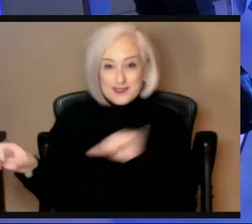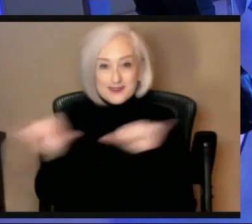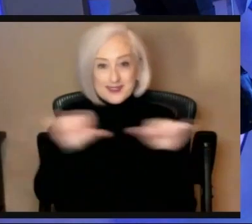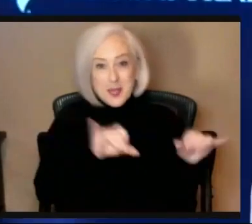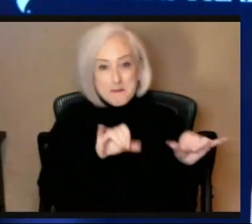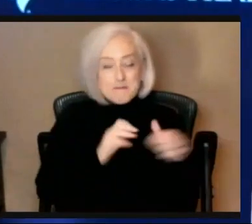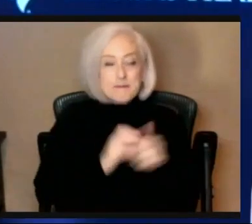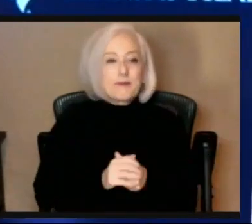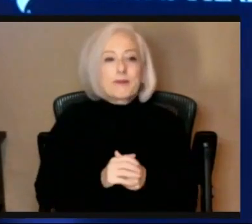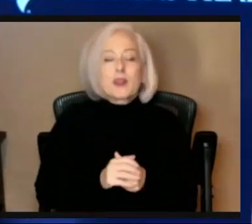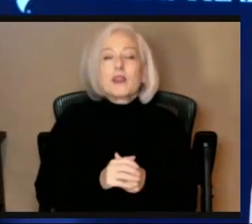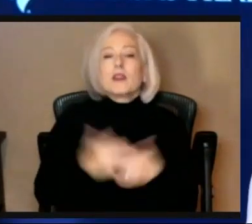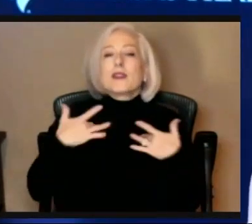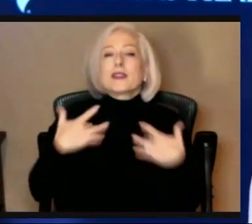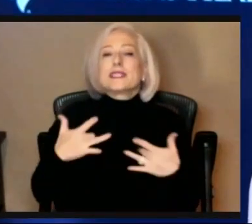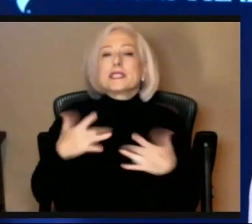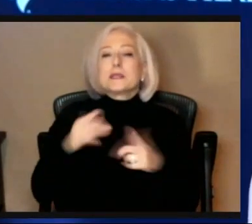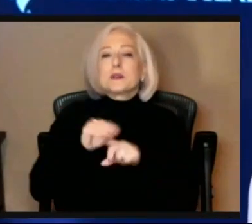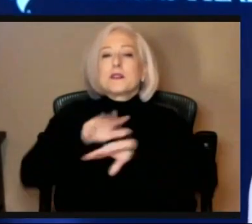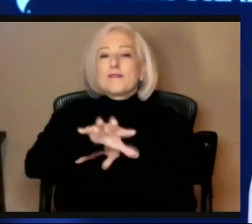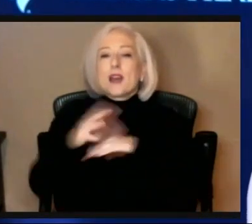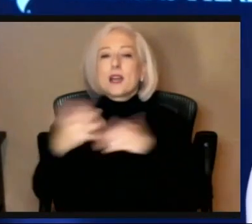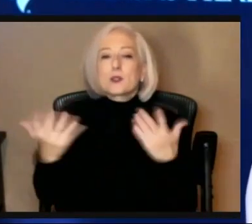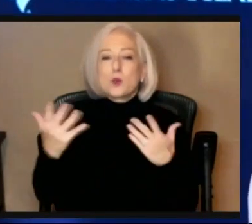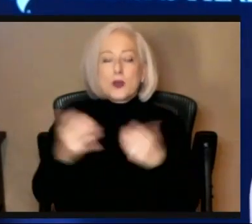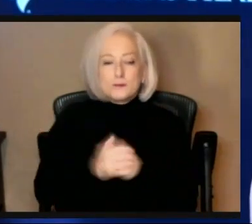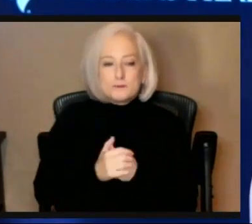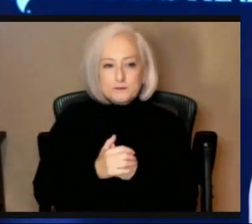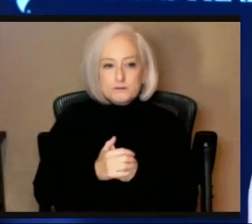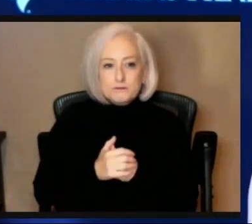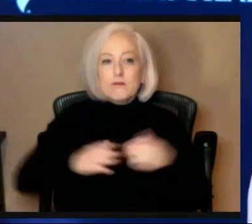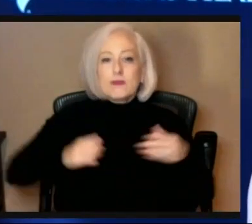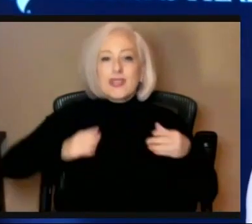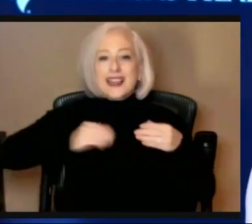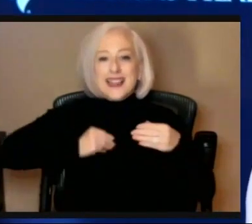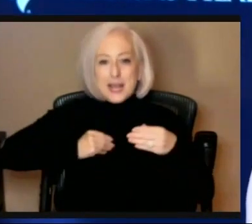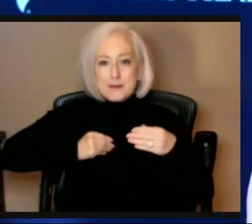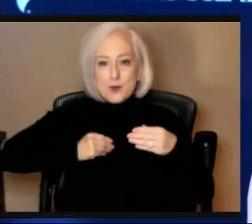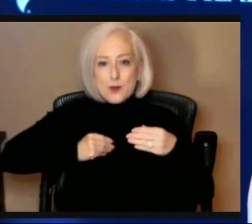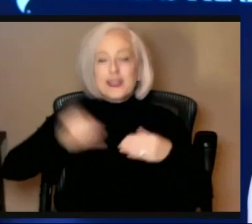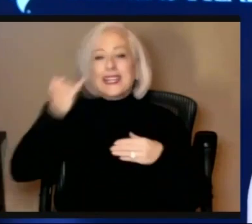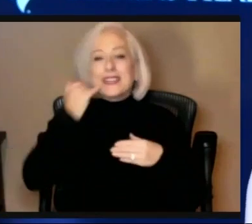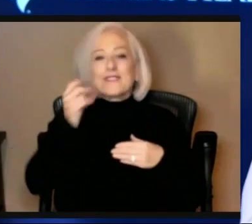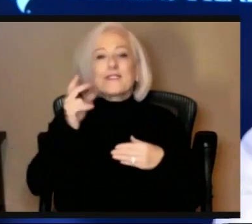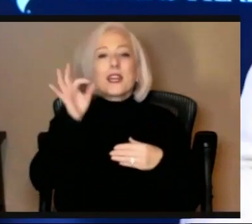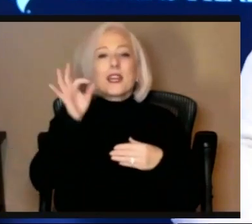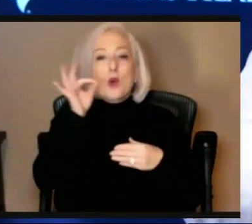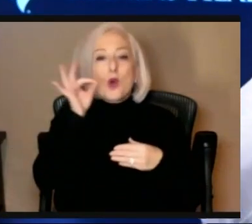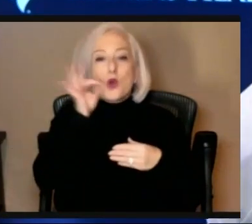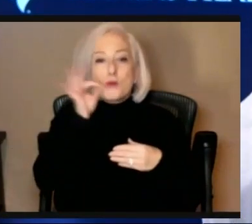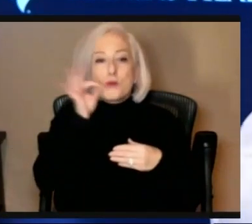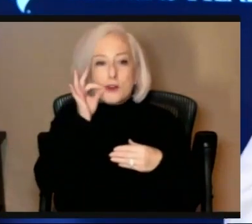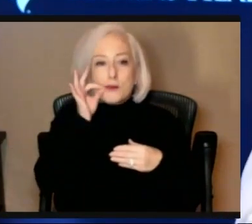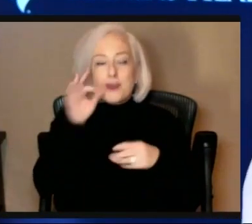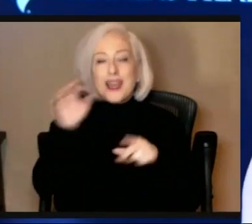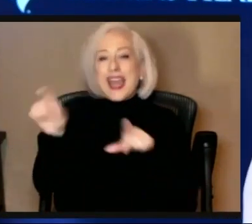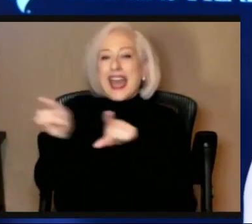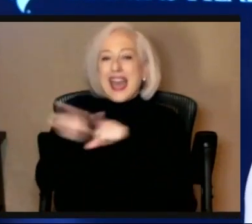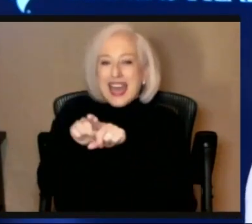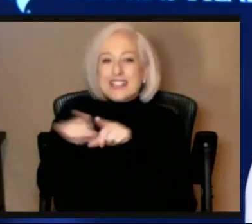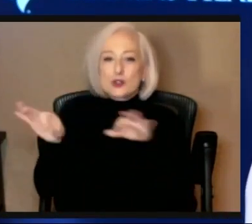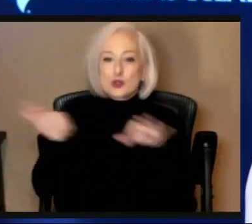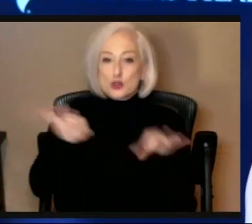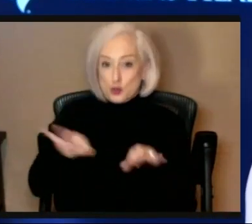with collapsed lung is people, when they smoke pot, what is described is